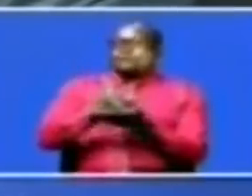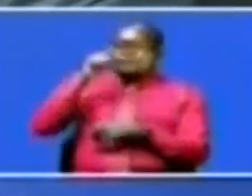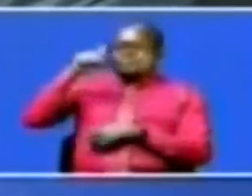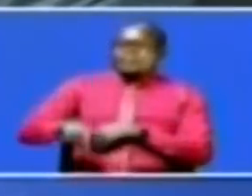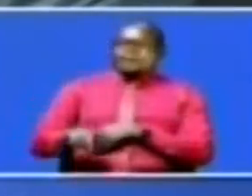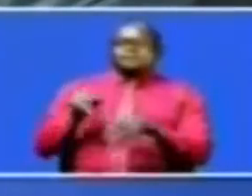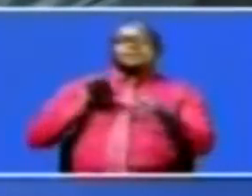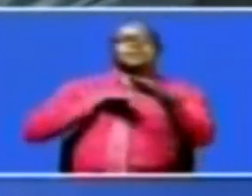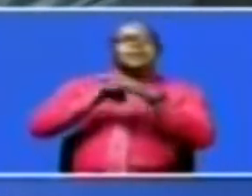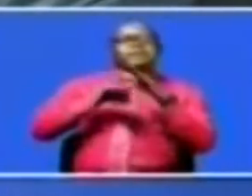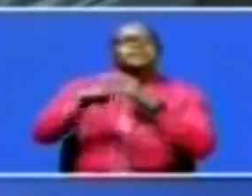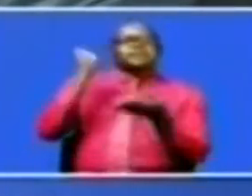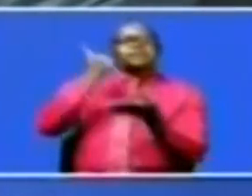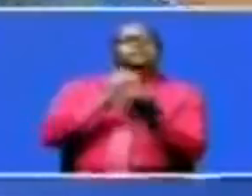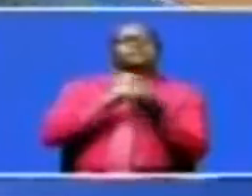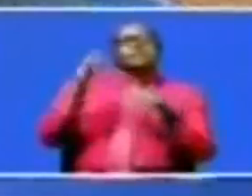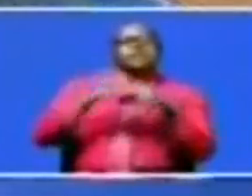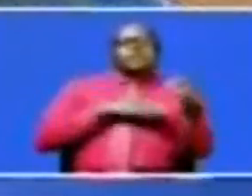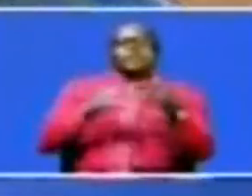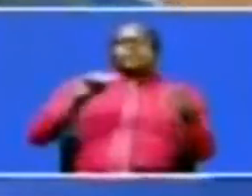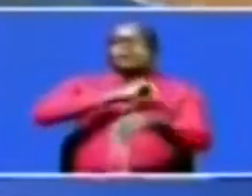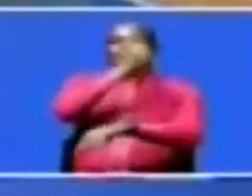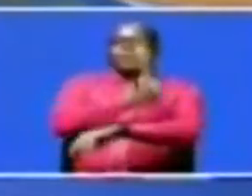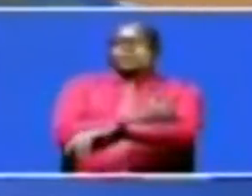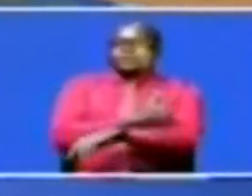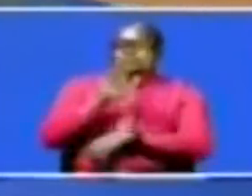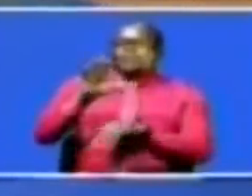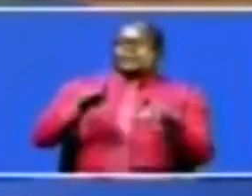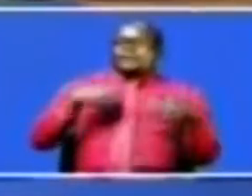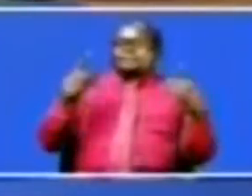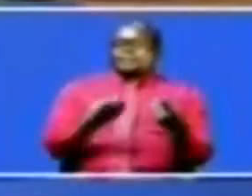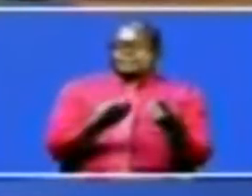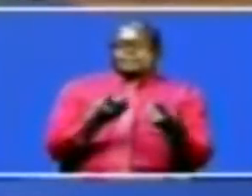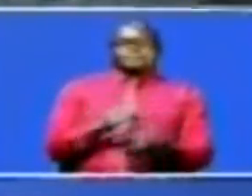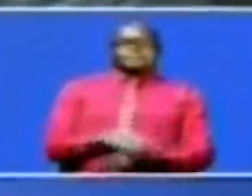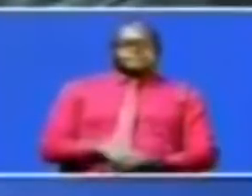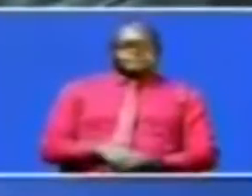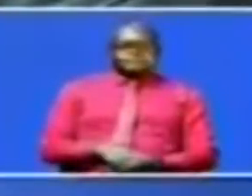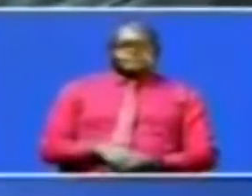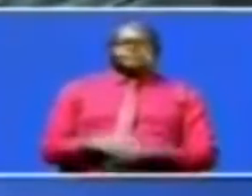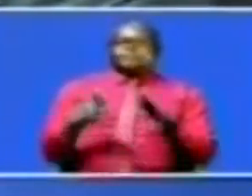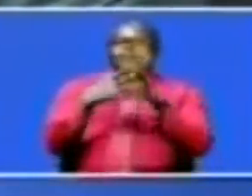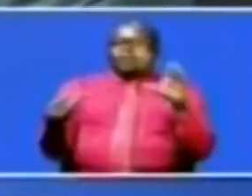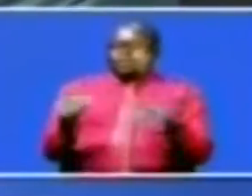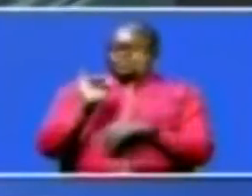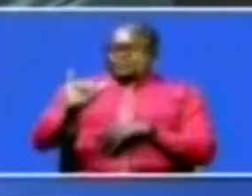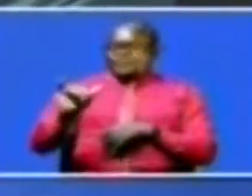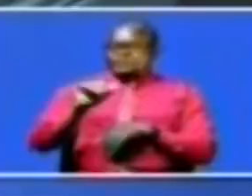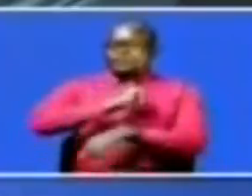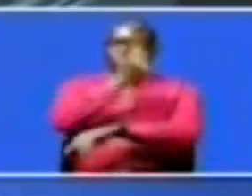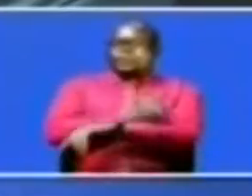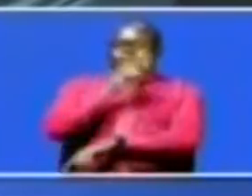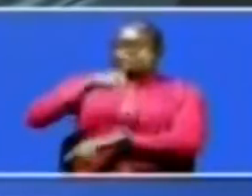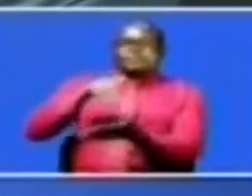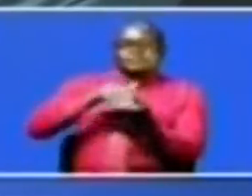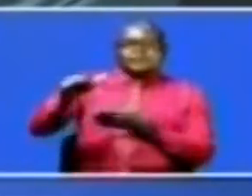hereby barred from accessing their offices without the written authority of their respective departments or agencies, a copy of which authority shall